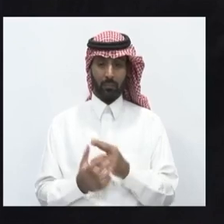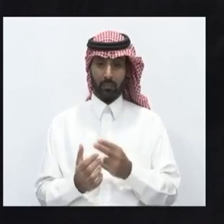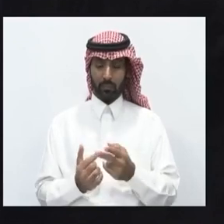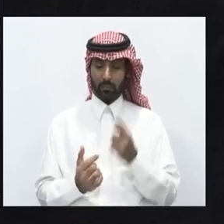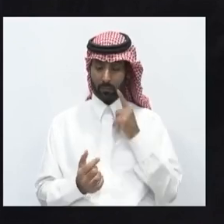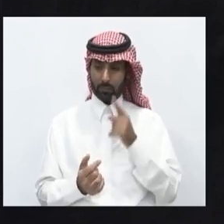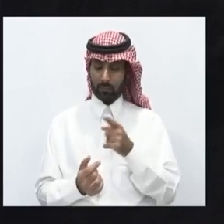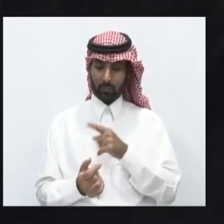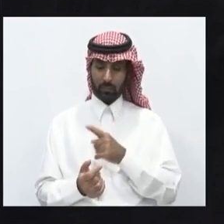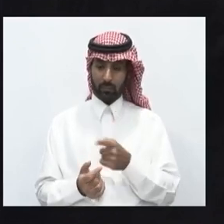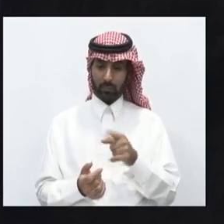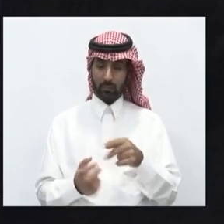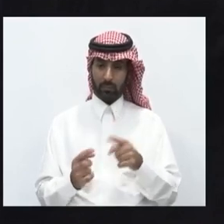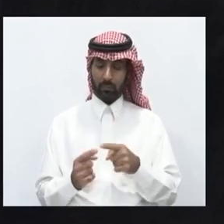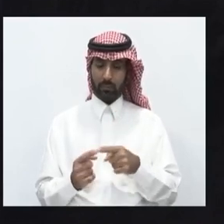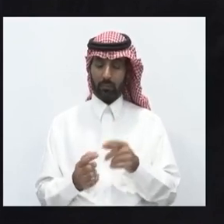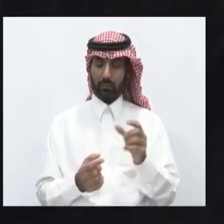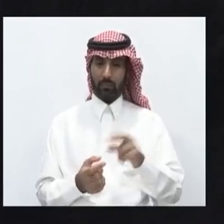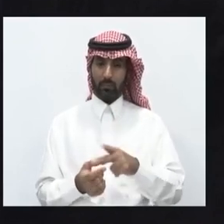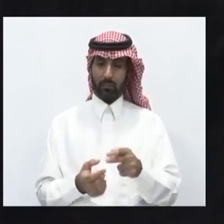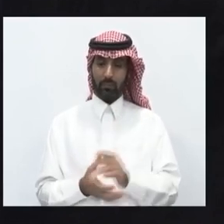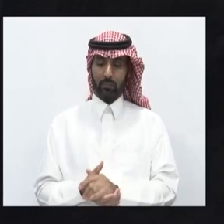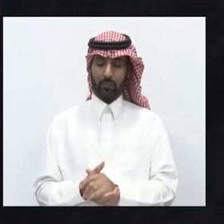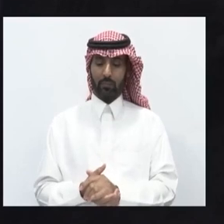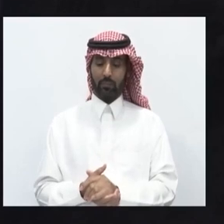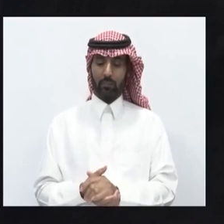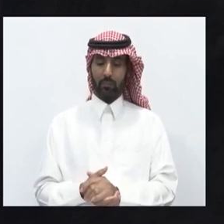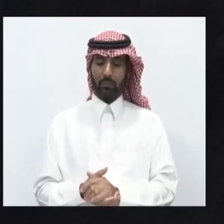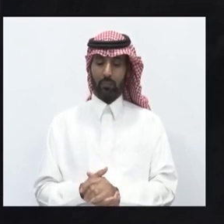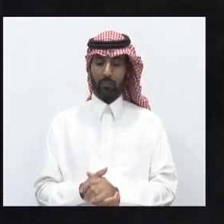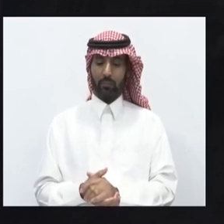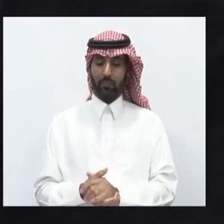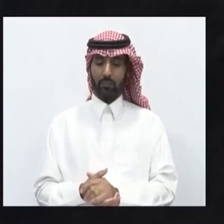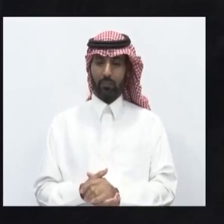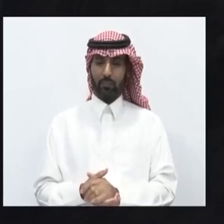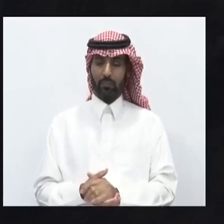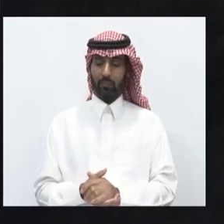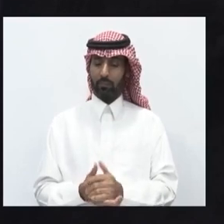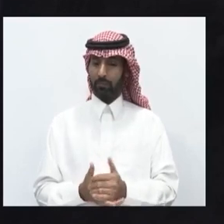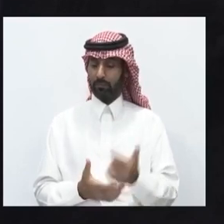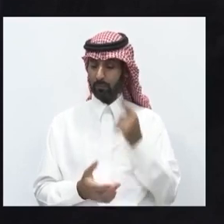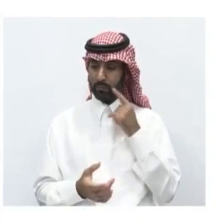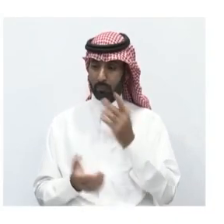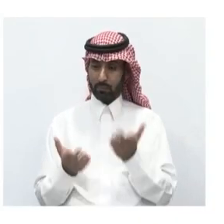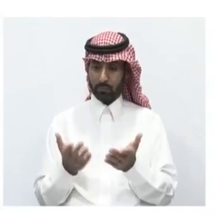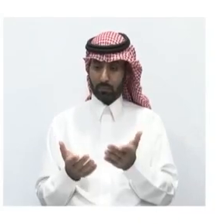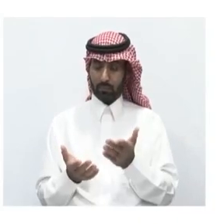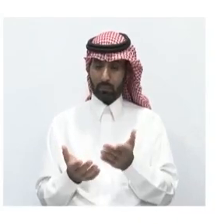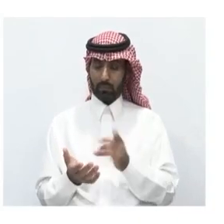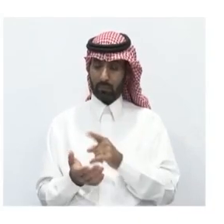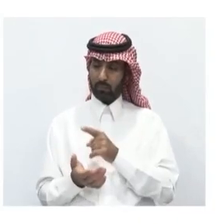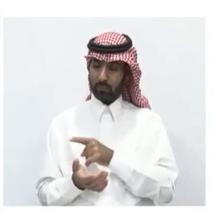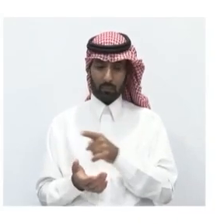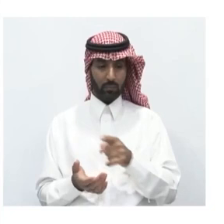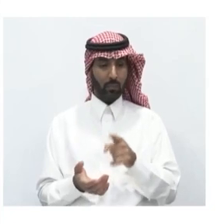we can't grant you this request. It's against the policy to change seats, and it wouldn't be fair to other passengers because you can change your seat whenever you